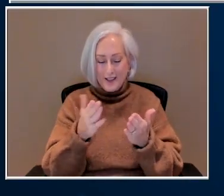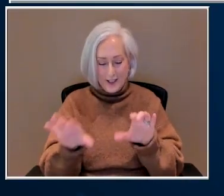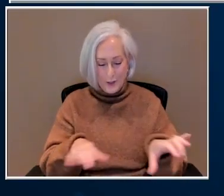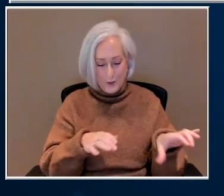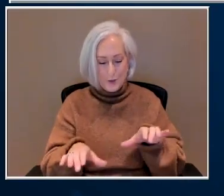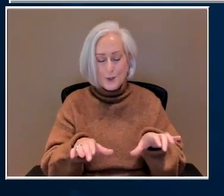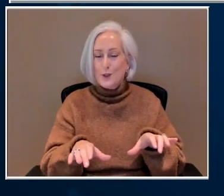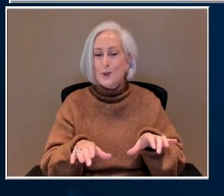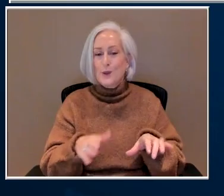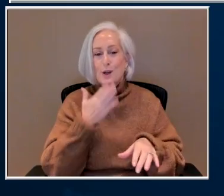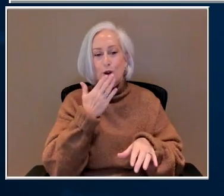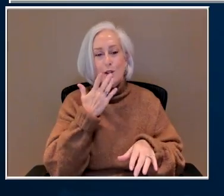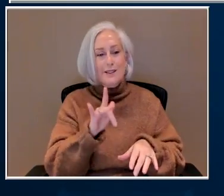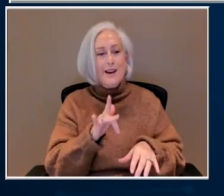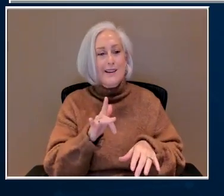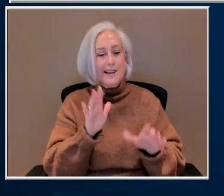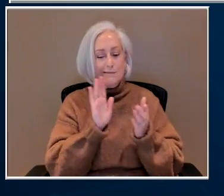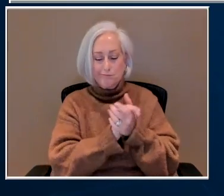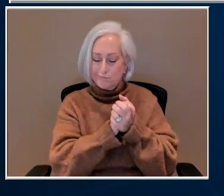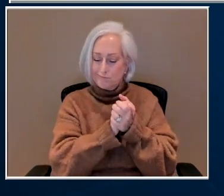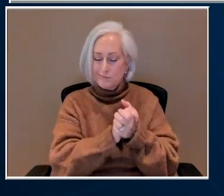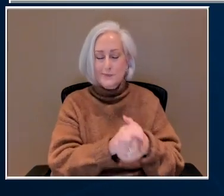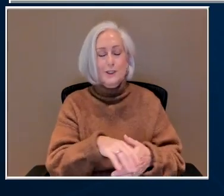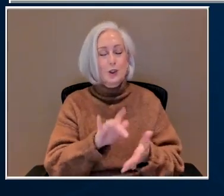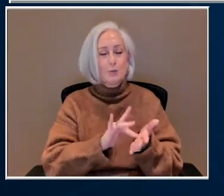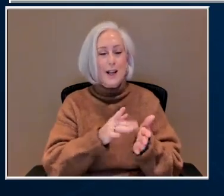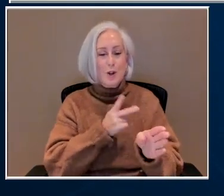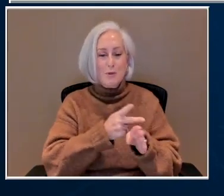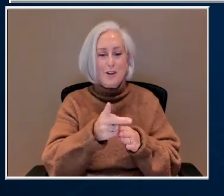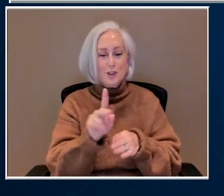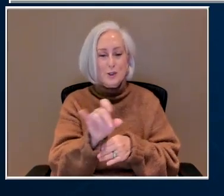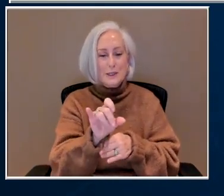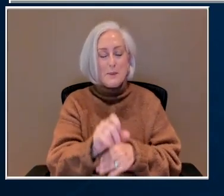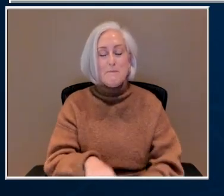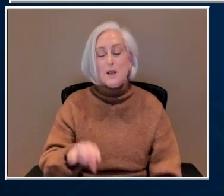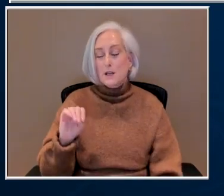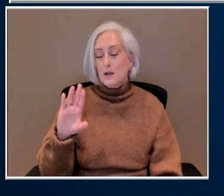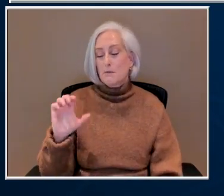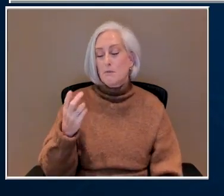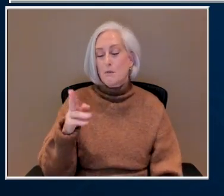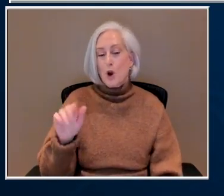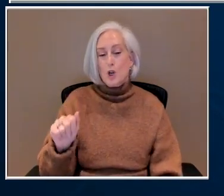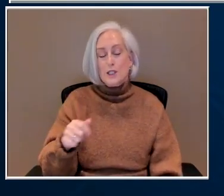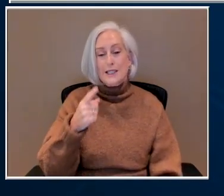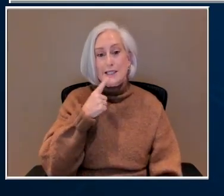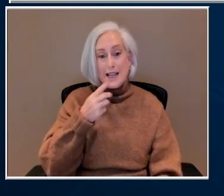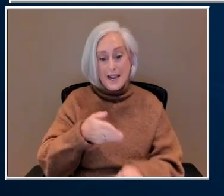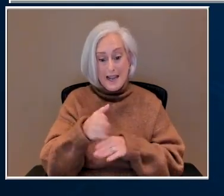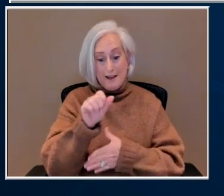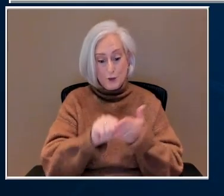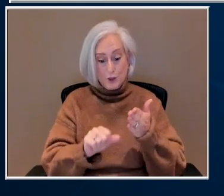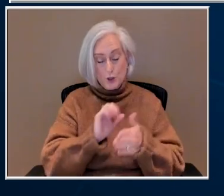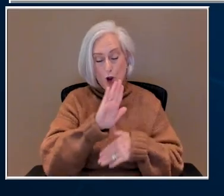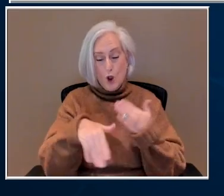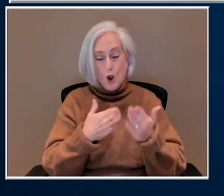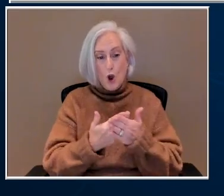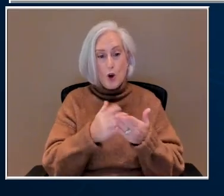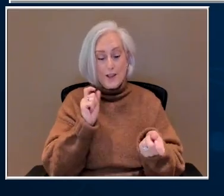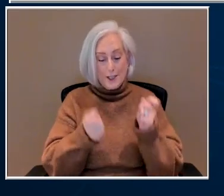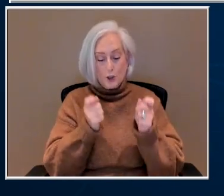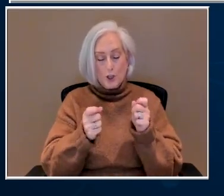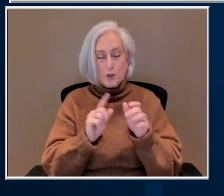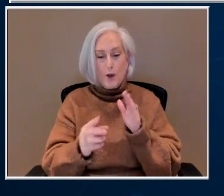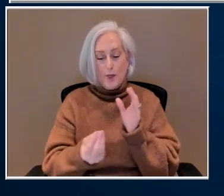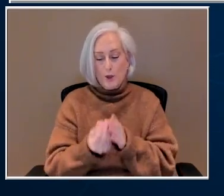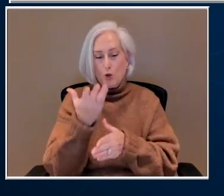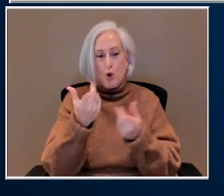too. Marcia says, so after this surgery, all the adjustment for growth happens with the prosthesis,